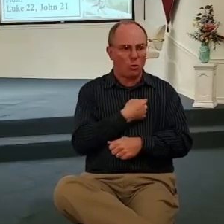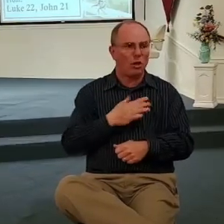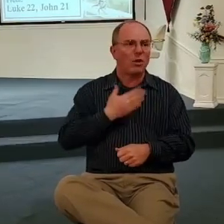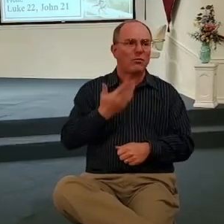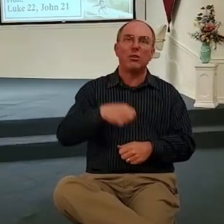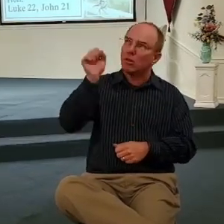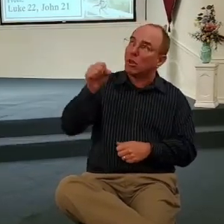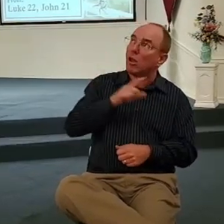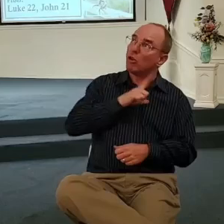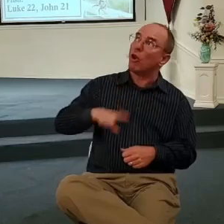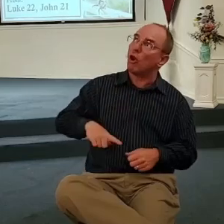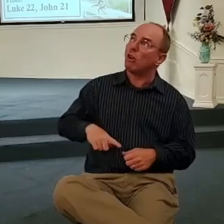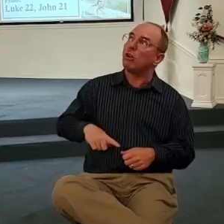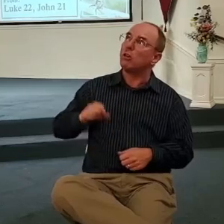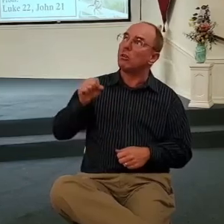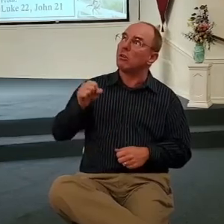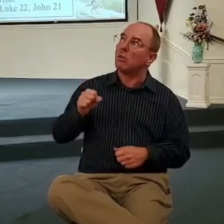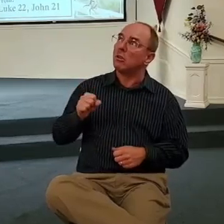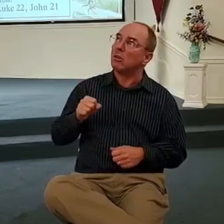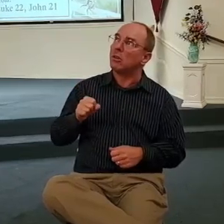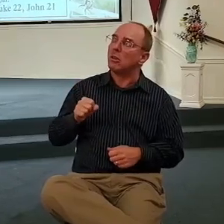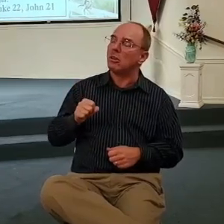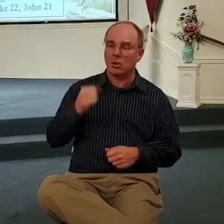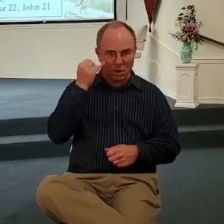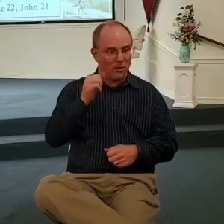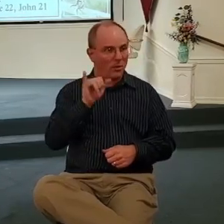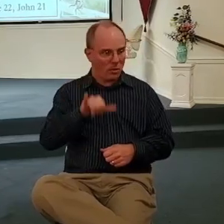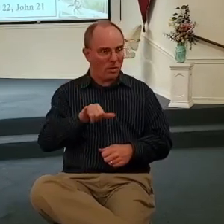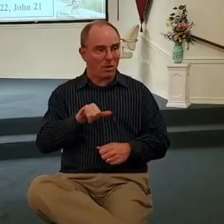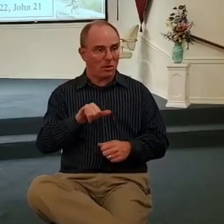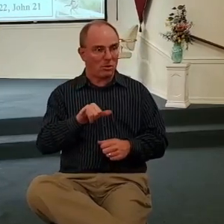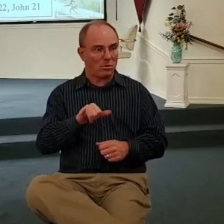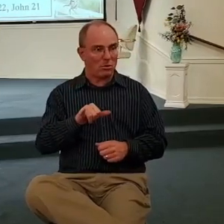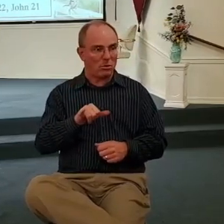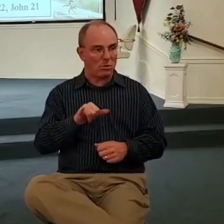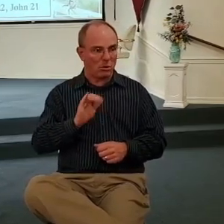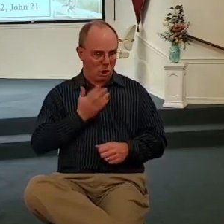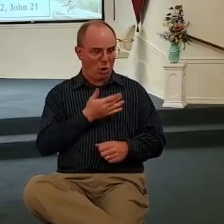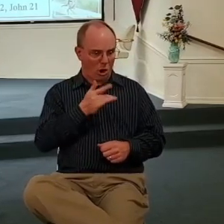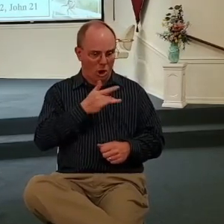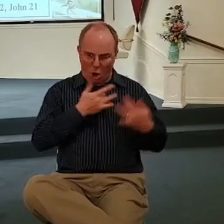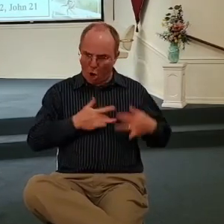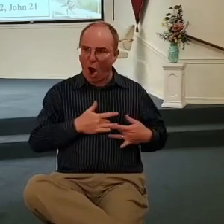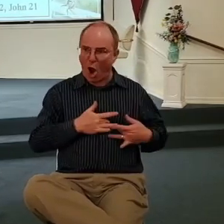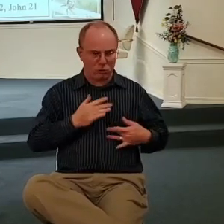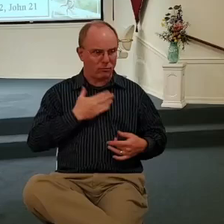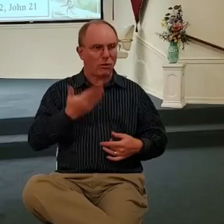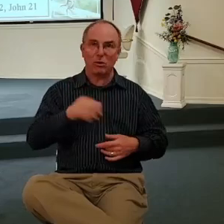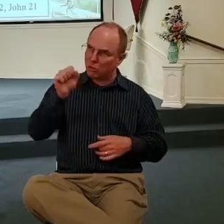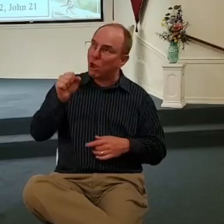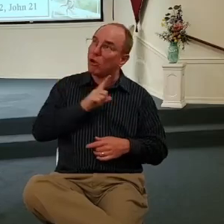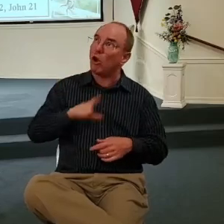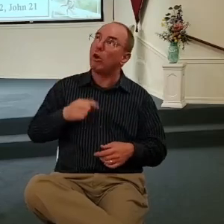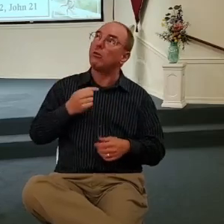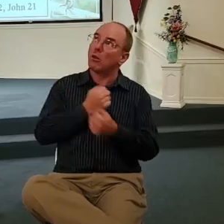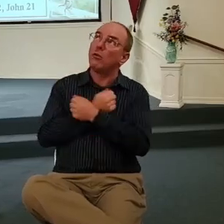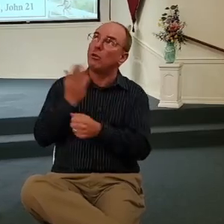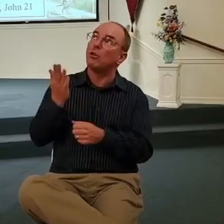of our heart, may the action that comes from it be feed my sheep.